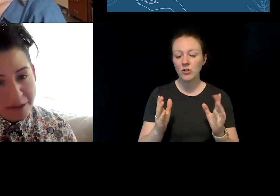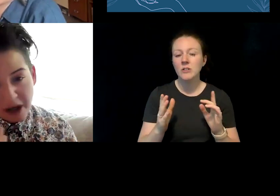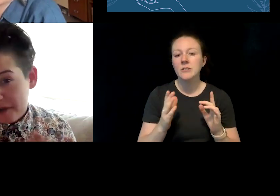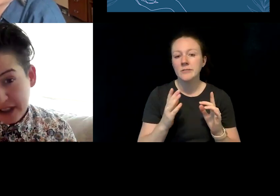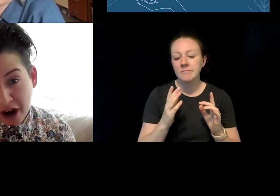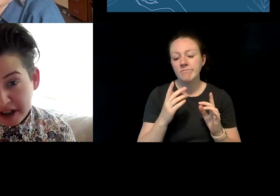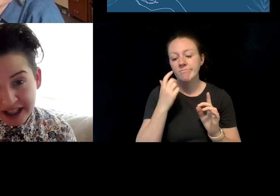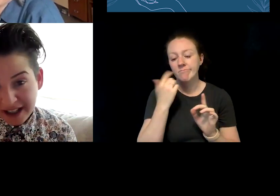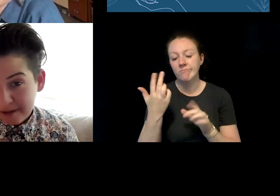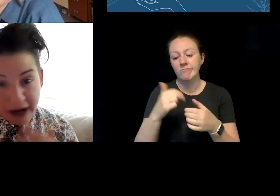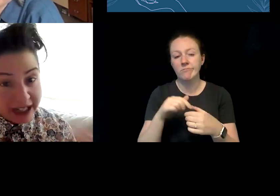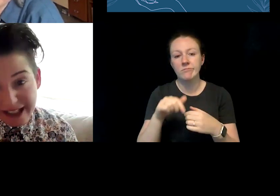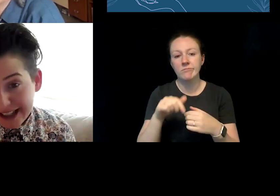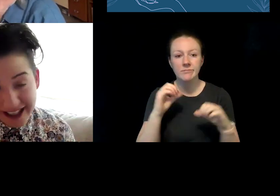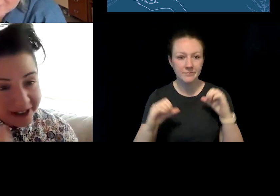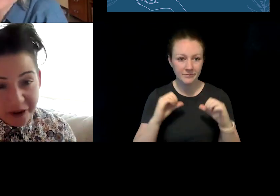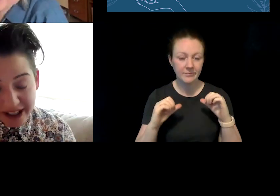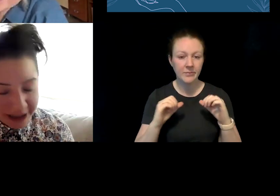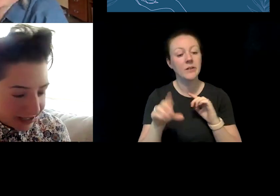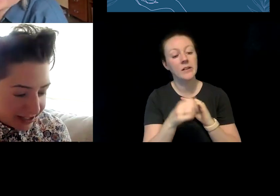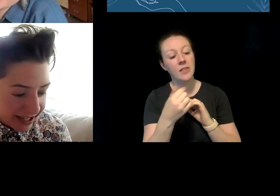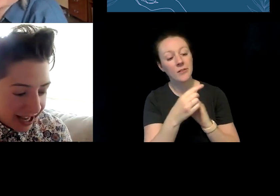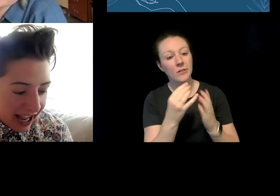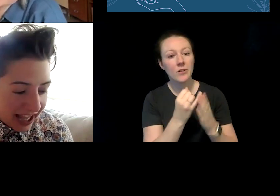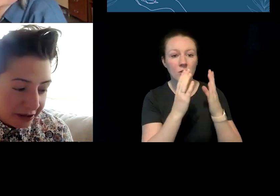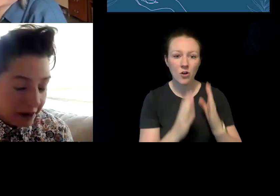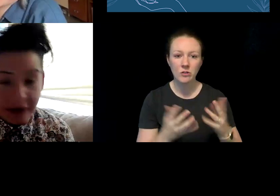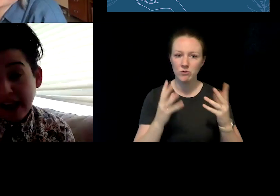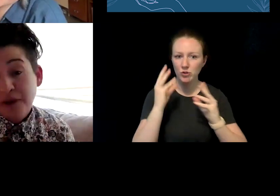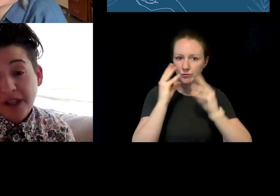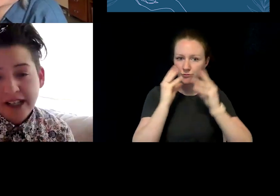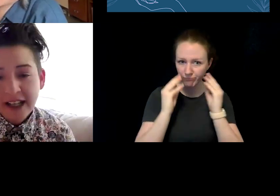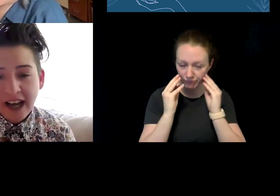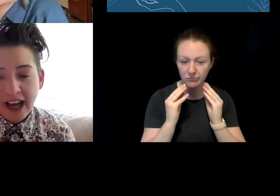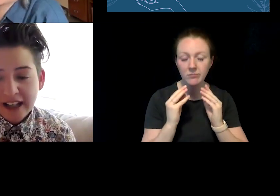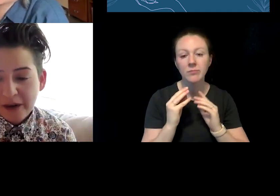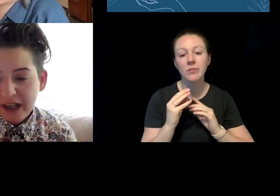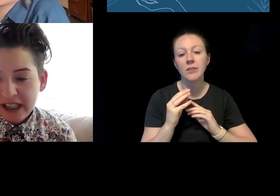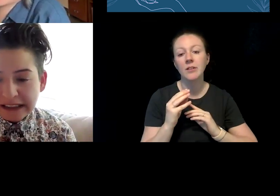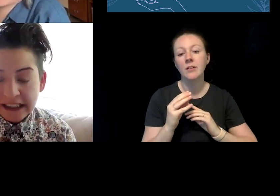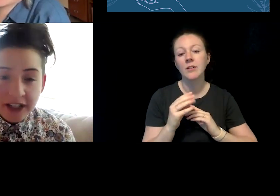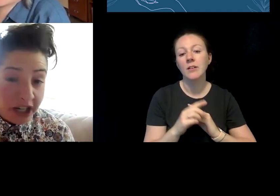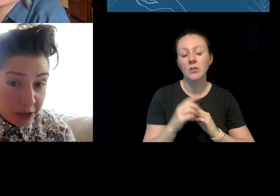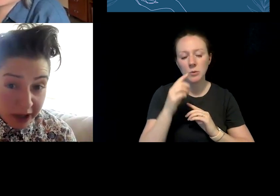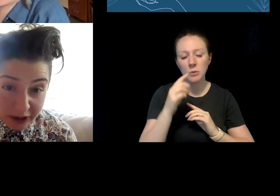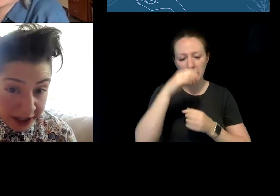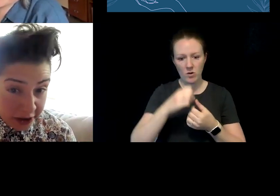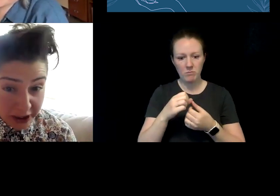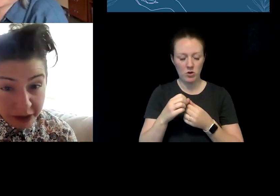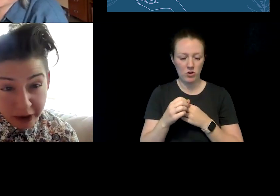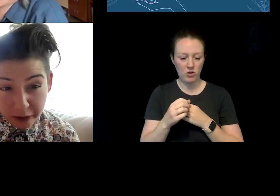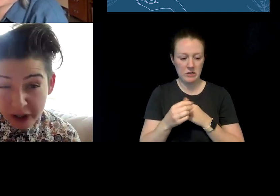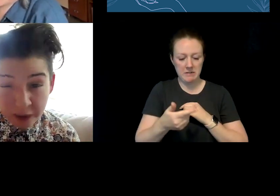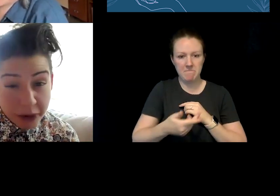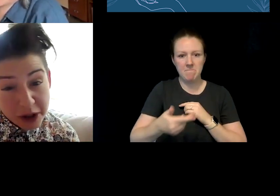has like very much of a decolonizing practices and, you know, queering spaces. And I remember day three, they were like, I just wanted to let you know